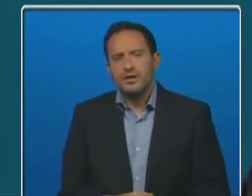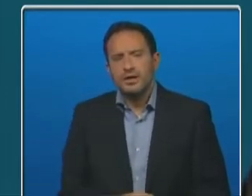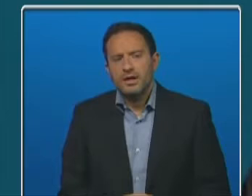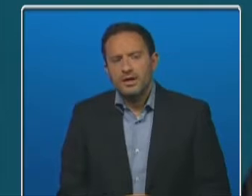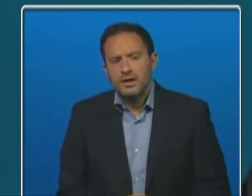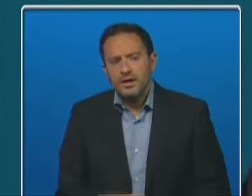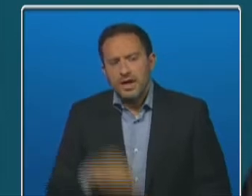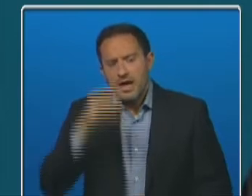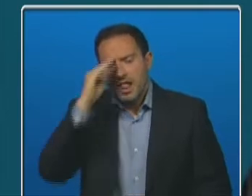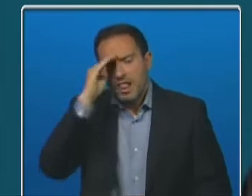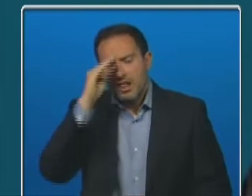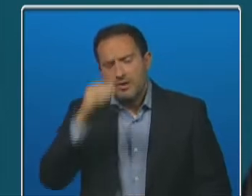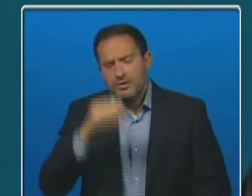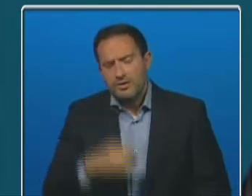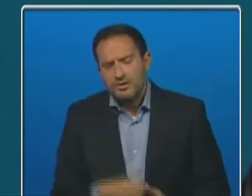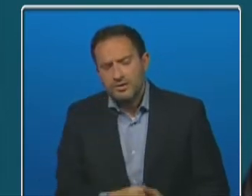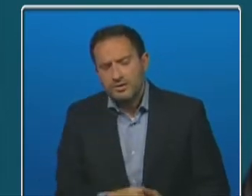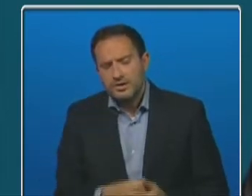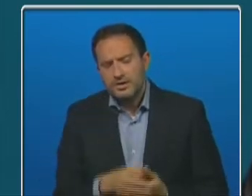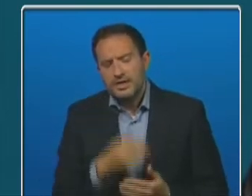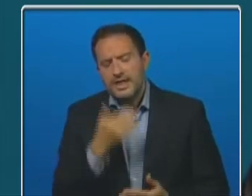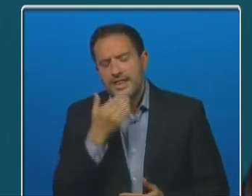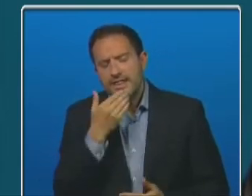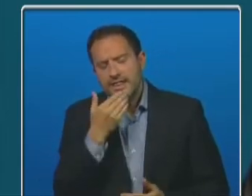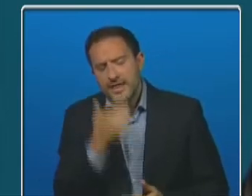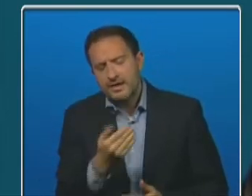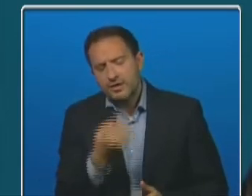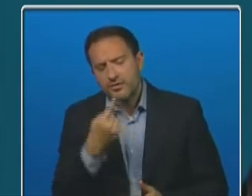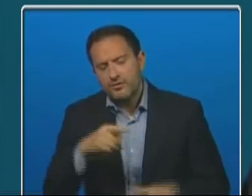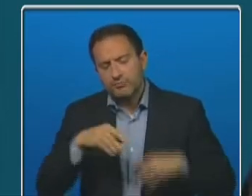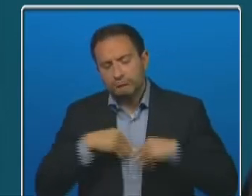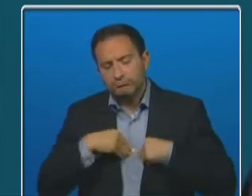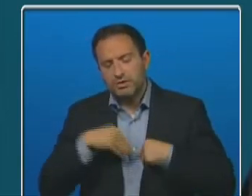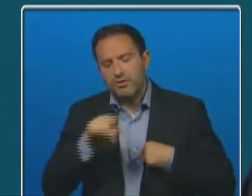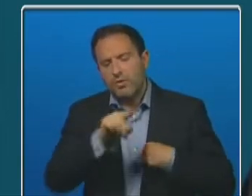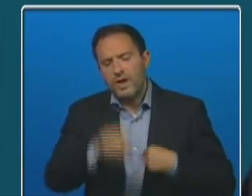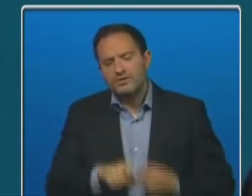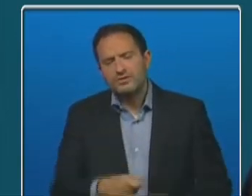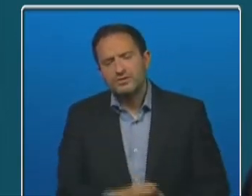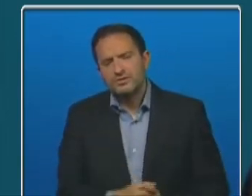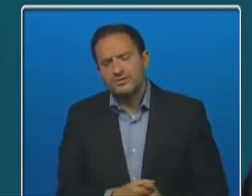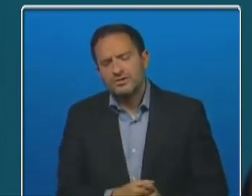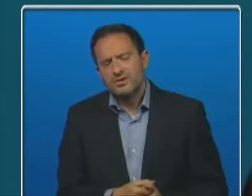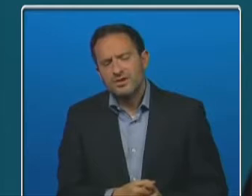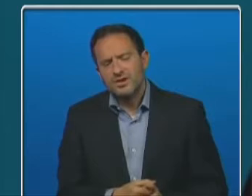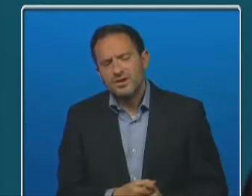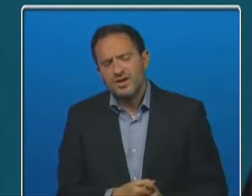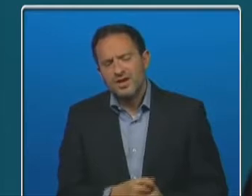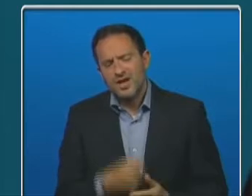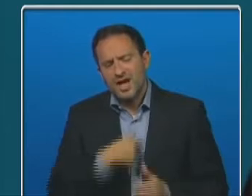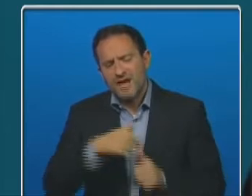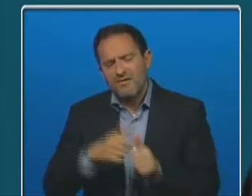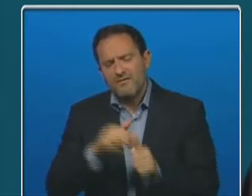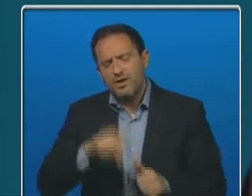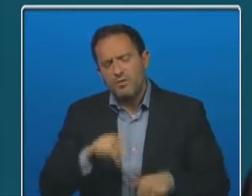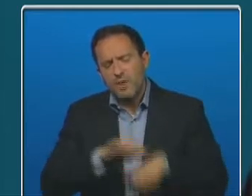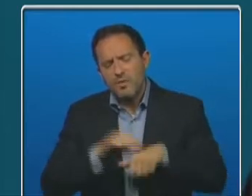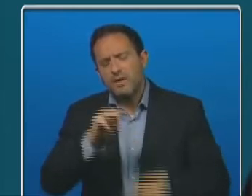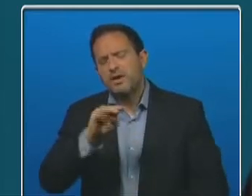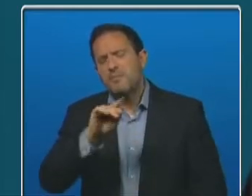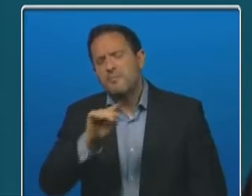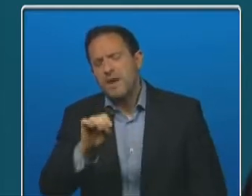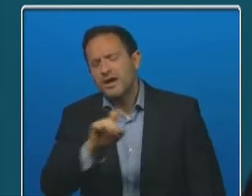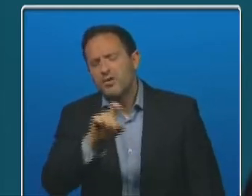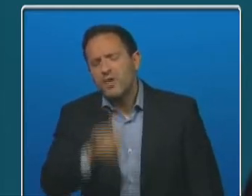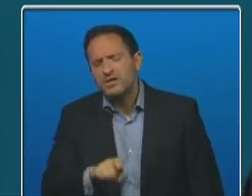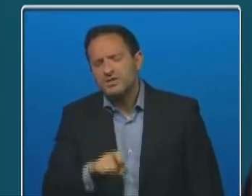Hi there. Hey, all. Thanks for doing this. Thank you for taking questions. I want to follow a little bit on Mike's question. We saw,